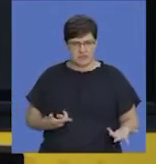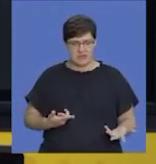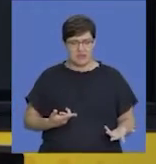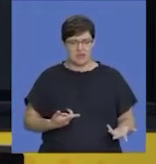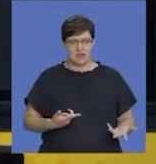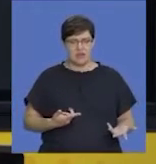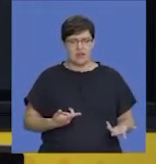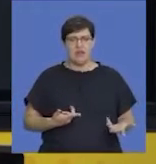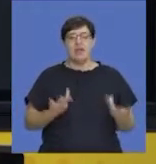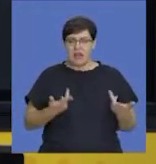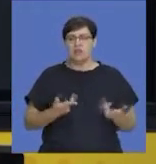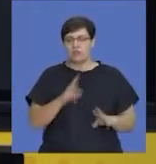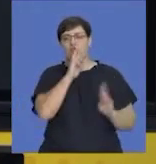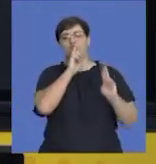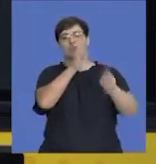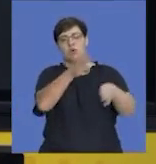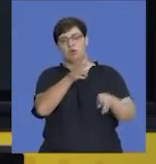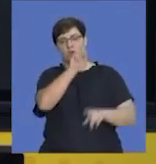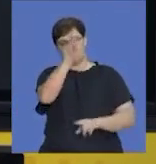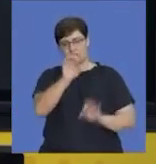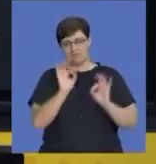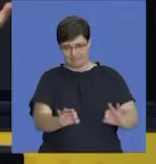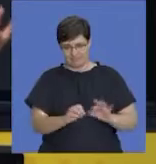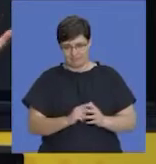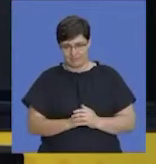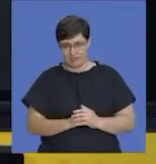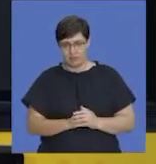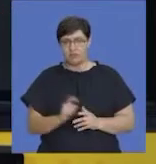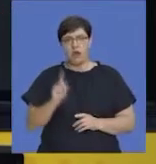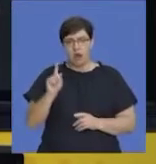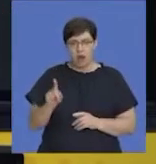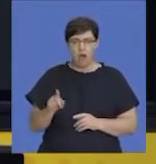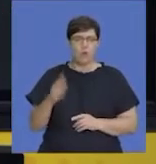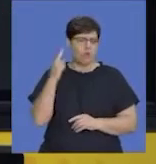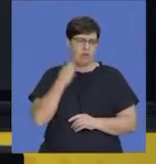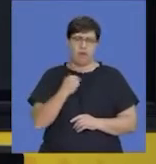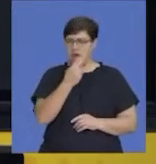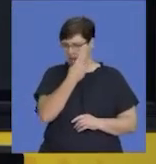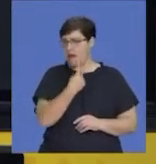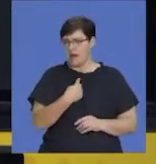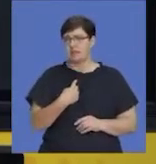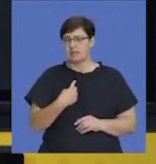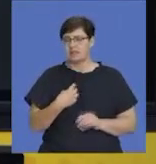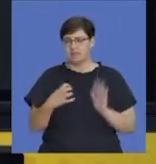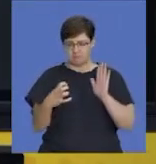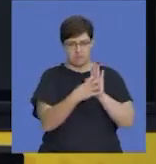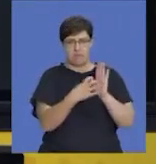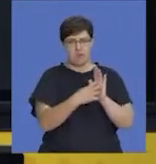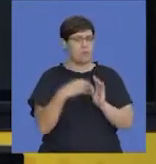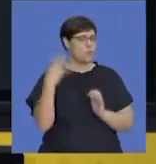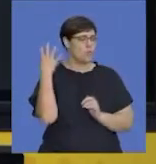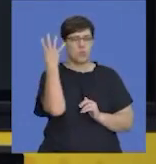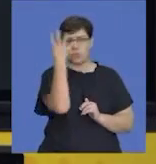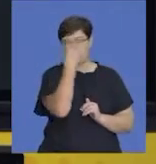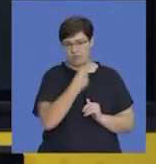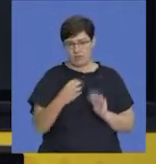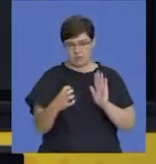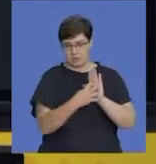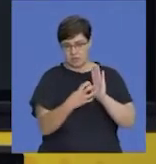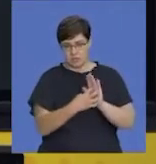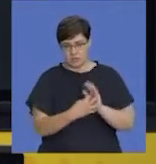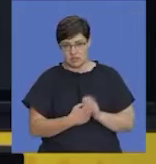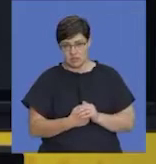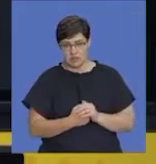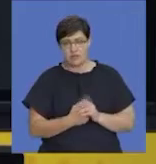type of thing, in order to respond to this question. So this question is visual stimuli is a beautiful